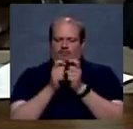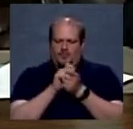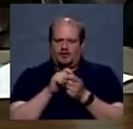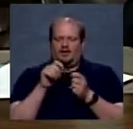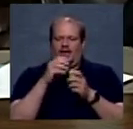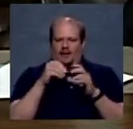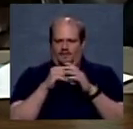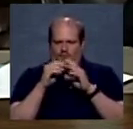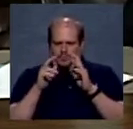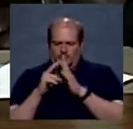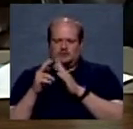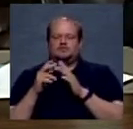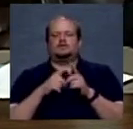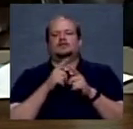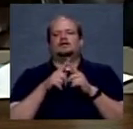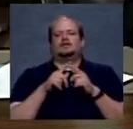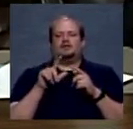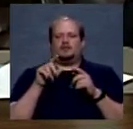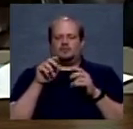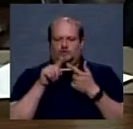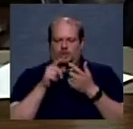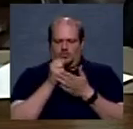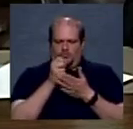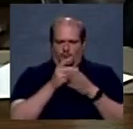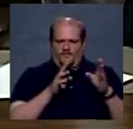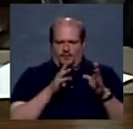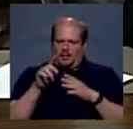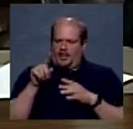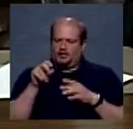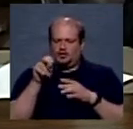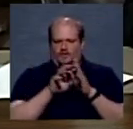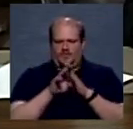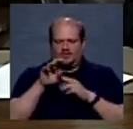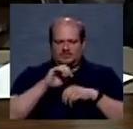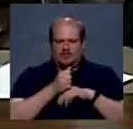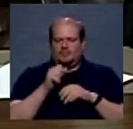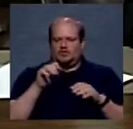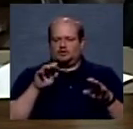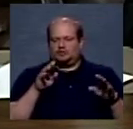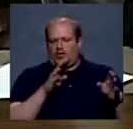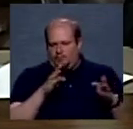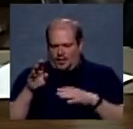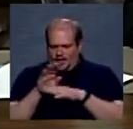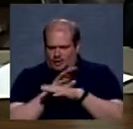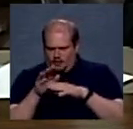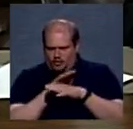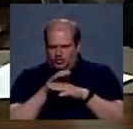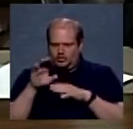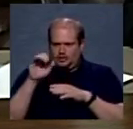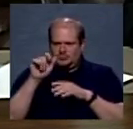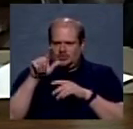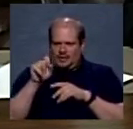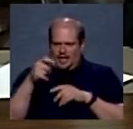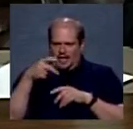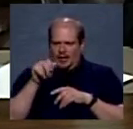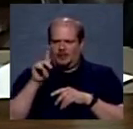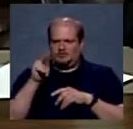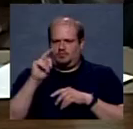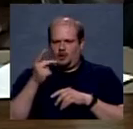Arkansas, and for other purposes, an ordinance to approve a planned zoning development establish a planned commercial district titled Cal's Parking Debt, short form